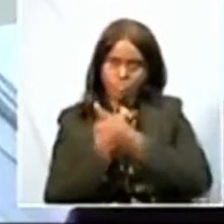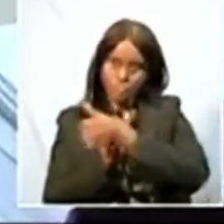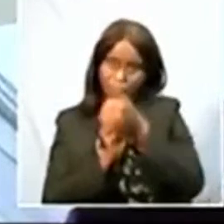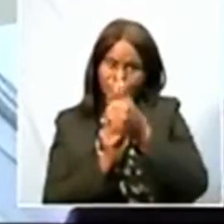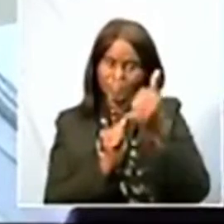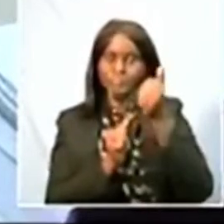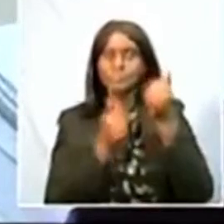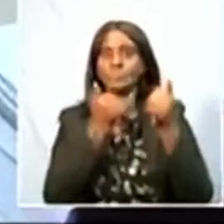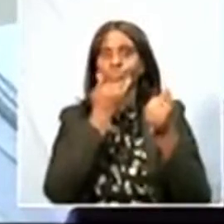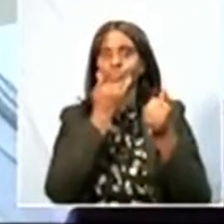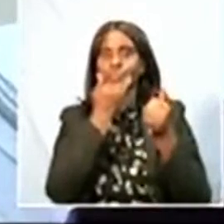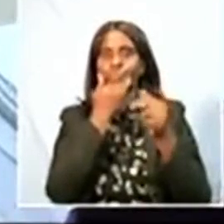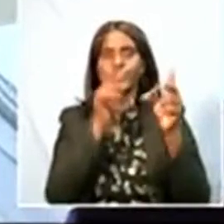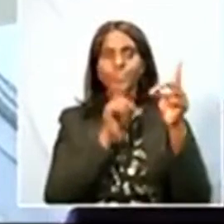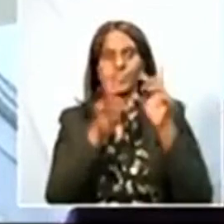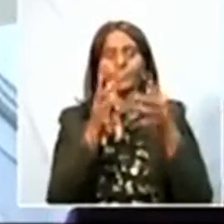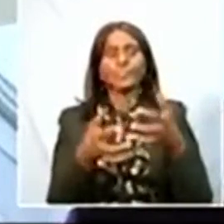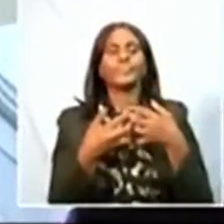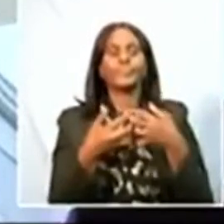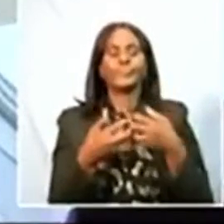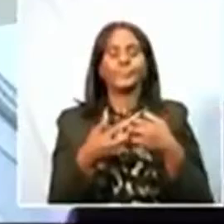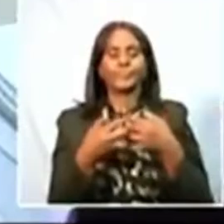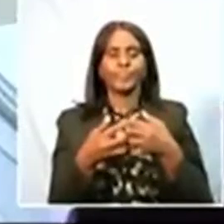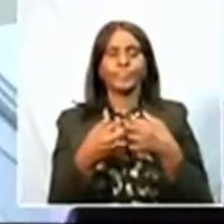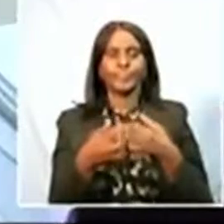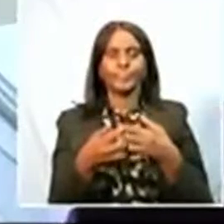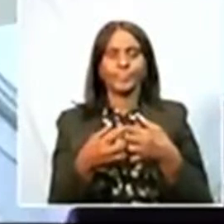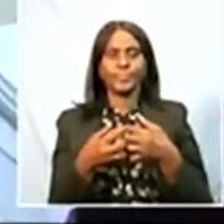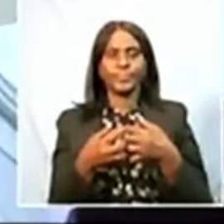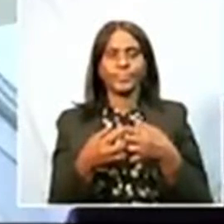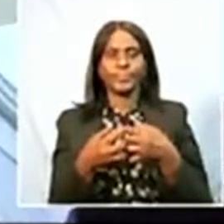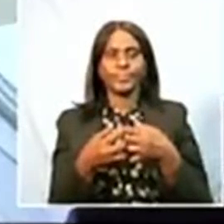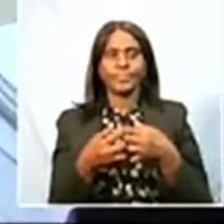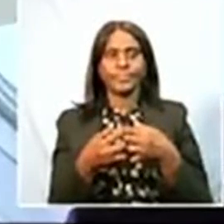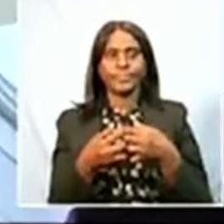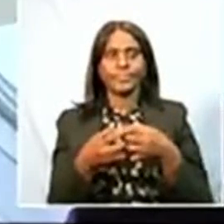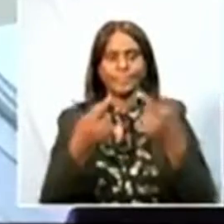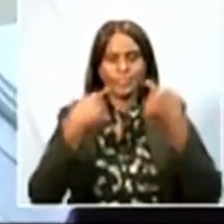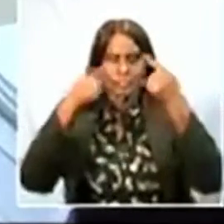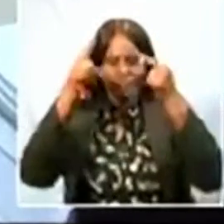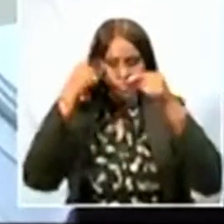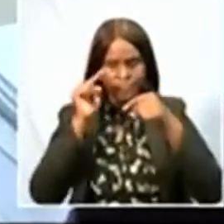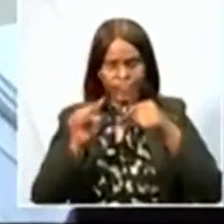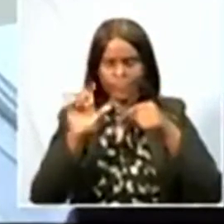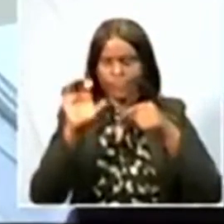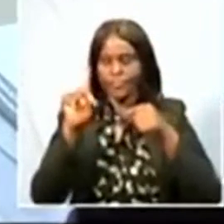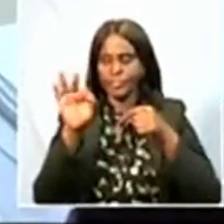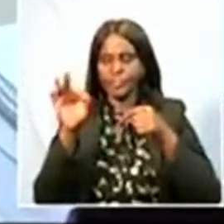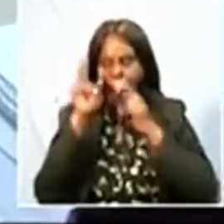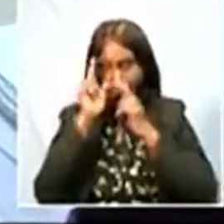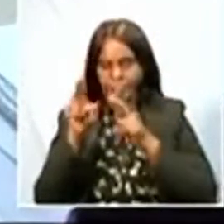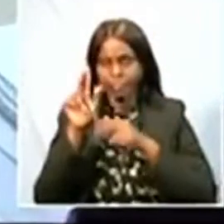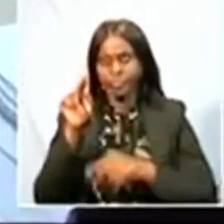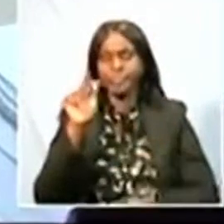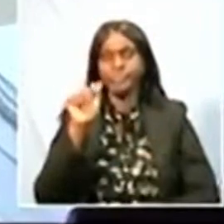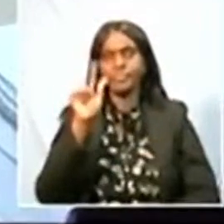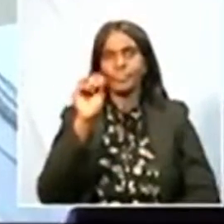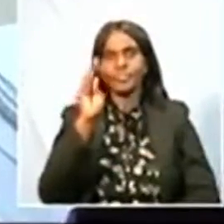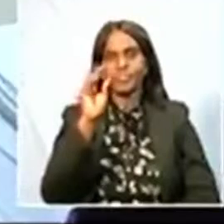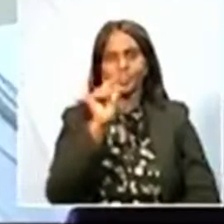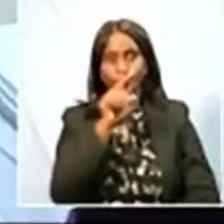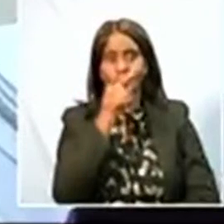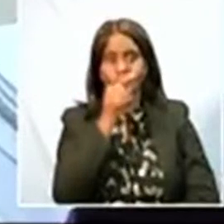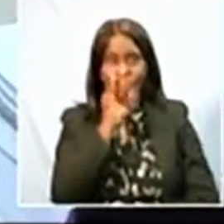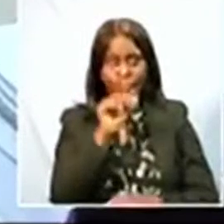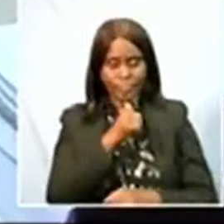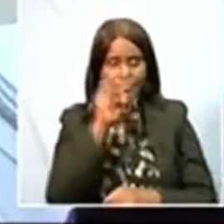erring officer, director engineering, the success of this CDF, as Honorable Pavuma said, if